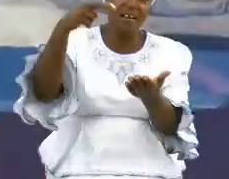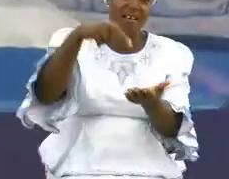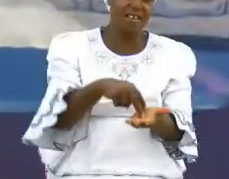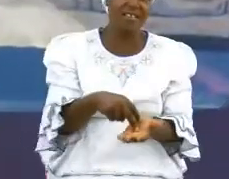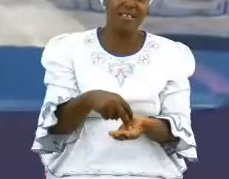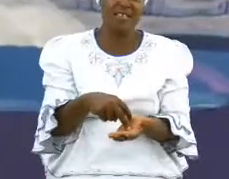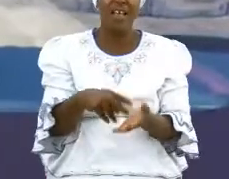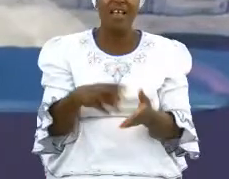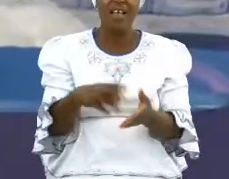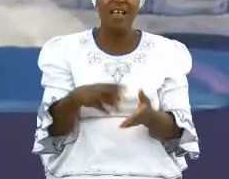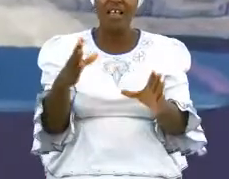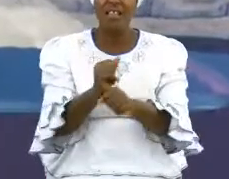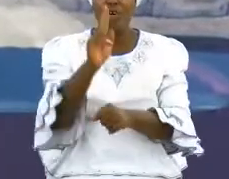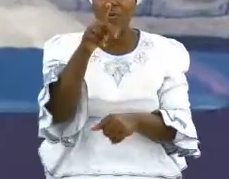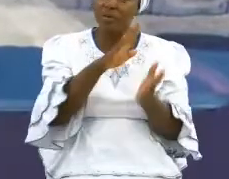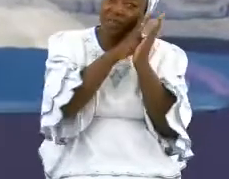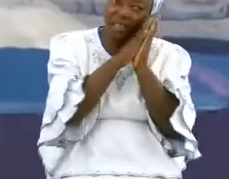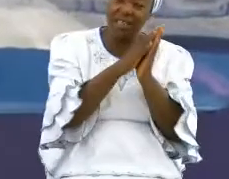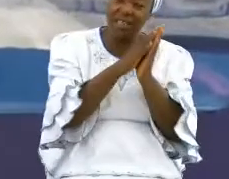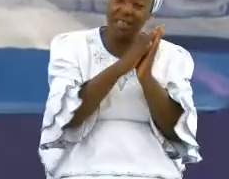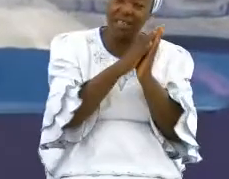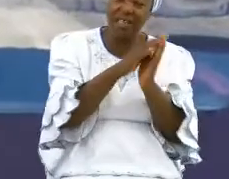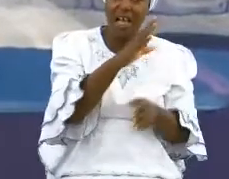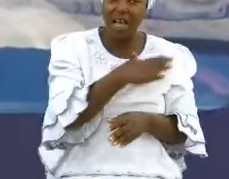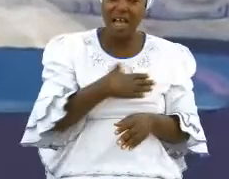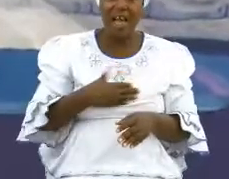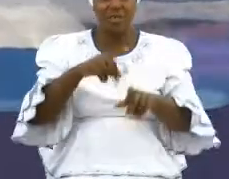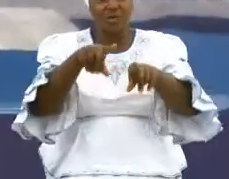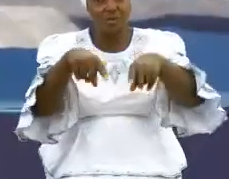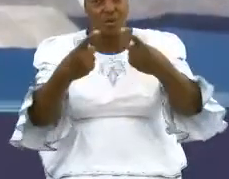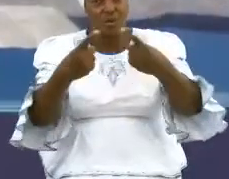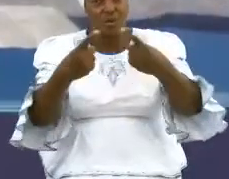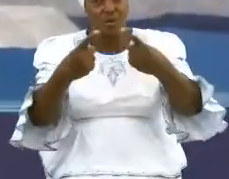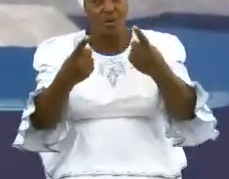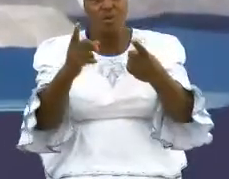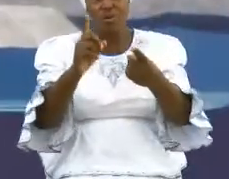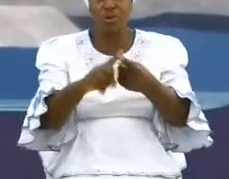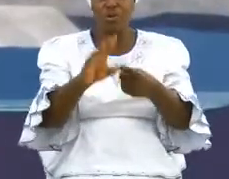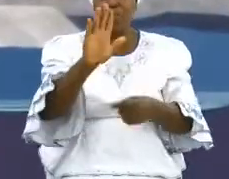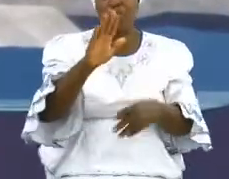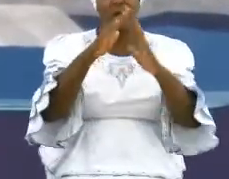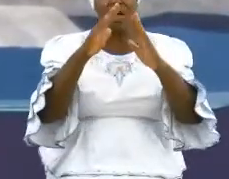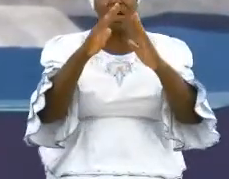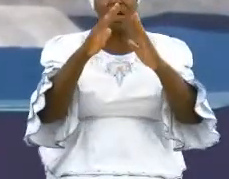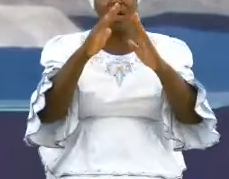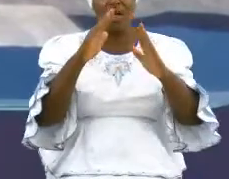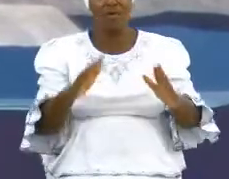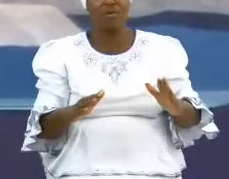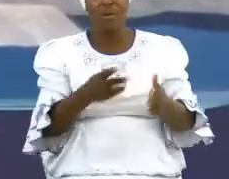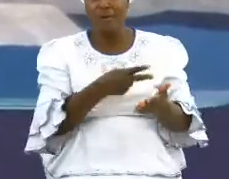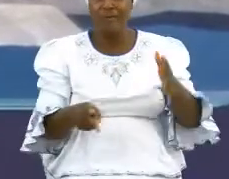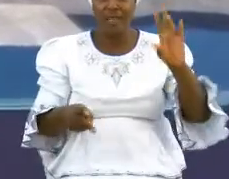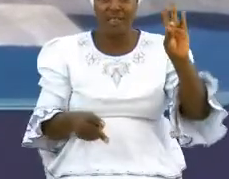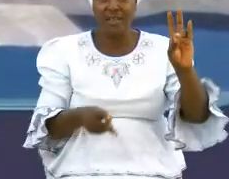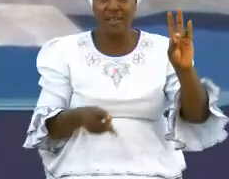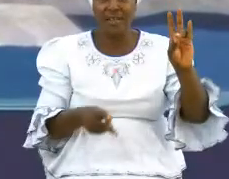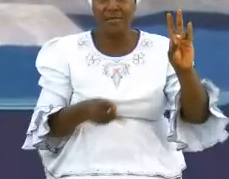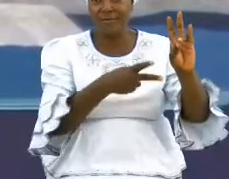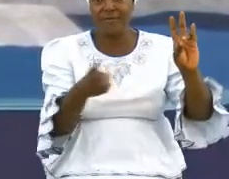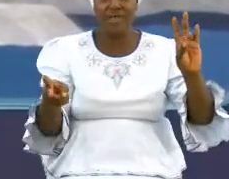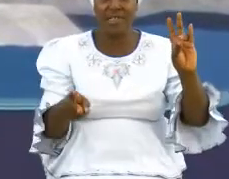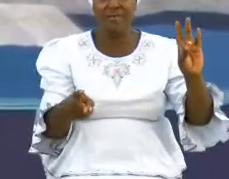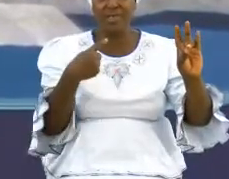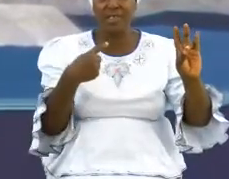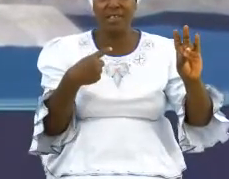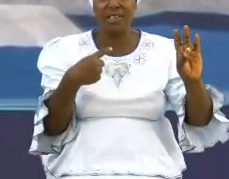Take up thy bed and go unto thy house." Look at verse 7. Verse 7 says,